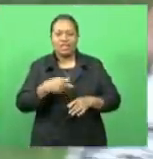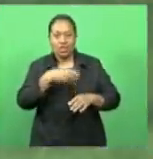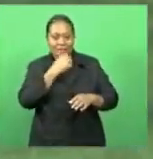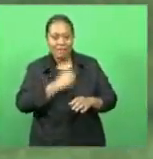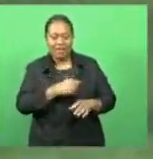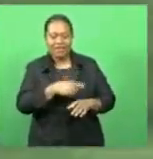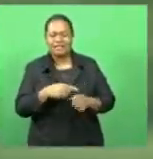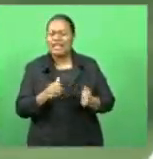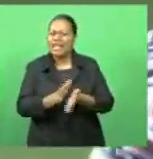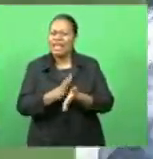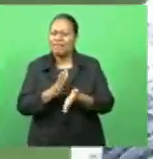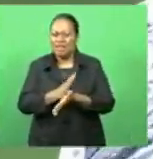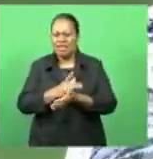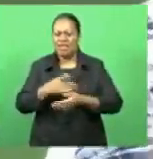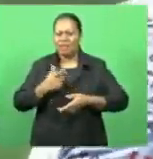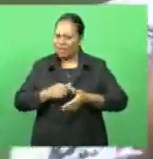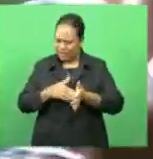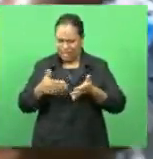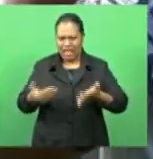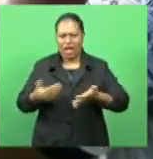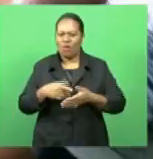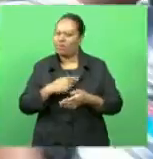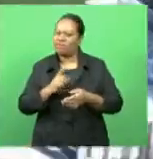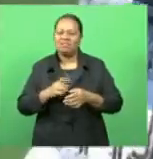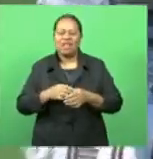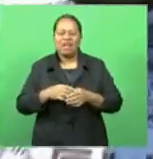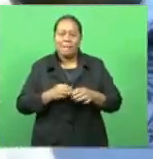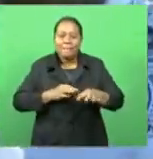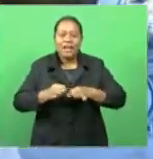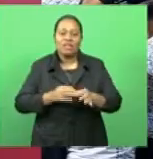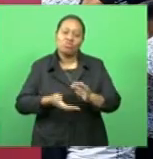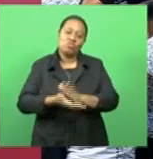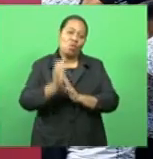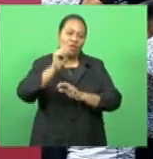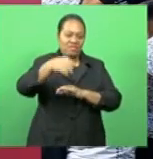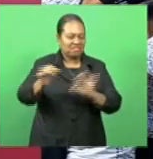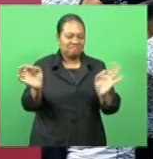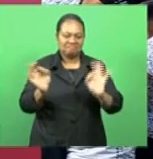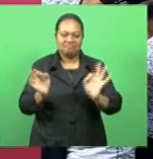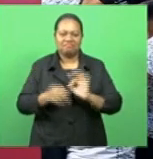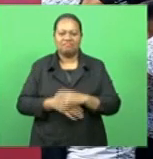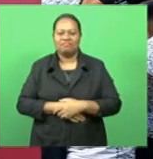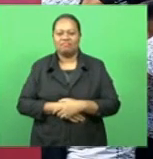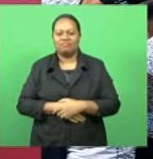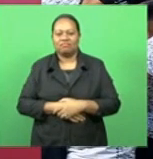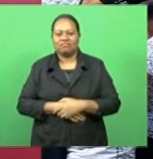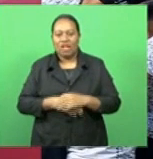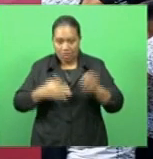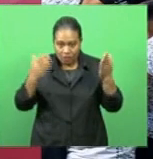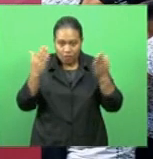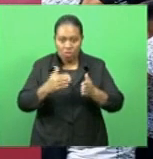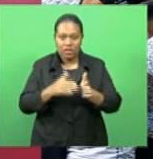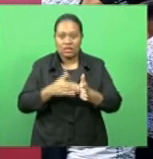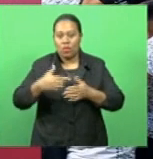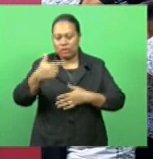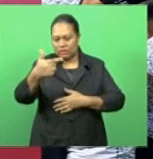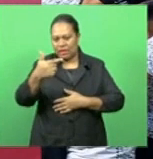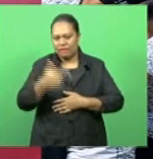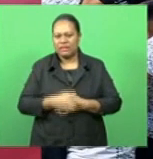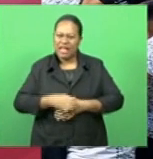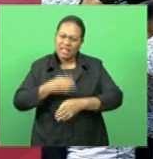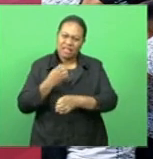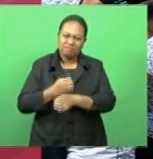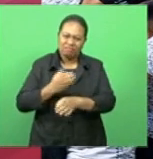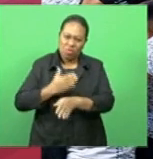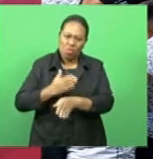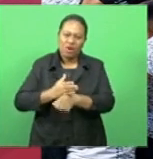is happy with where he's at right now and has no plans of going abroad. I am focusing on sevens and also my career as a